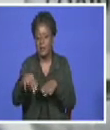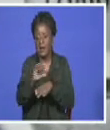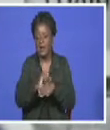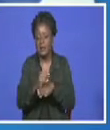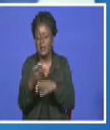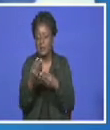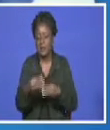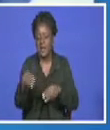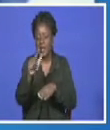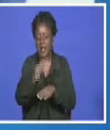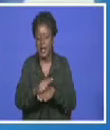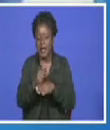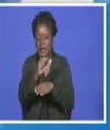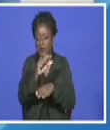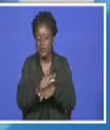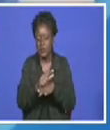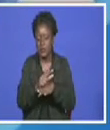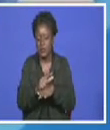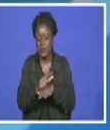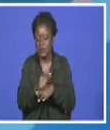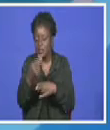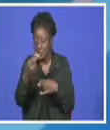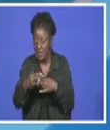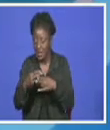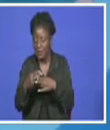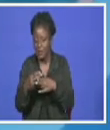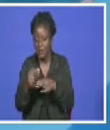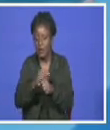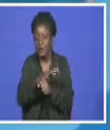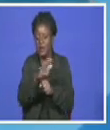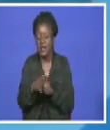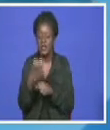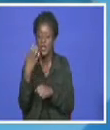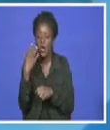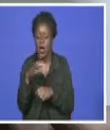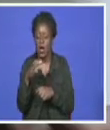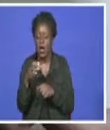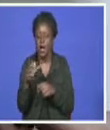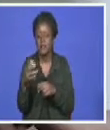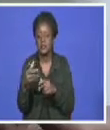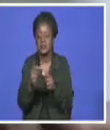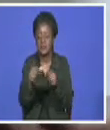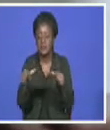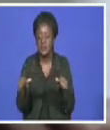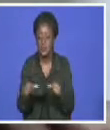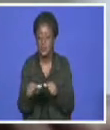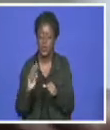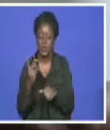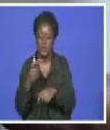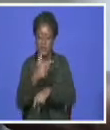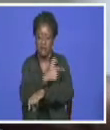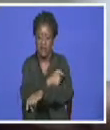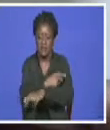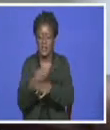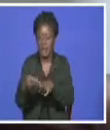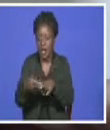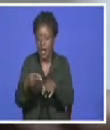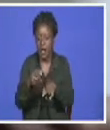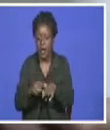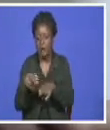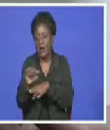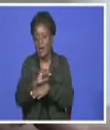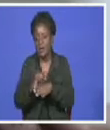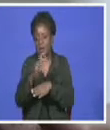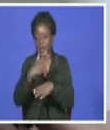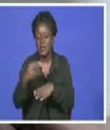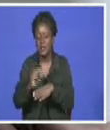officials as COVID-19 hotspots. We would have vaccinated Harbour Island in North Eleuthera, and we're putting